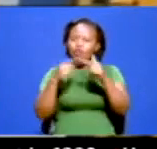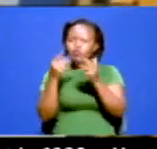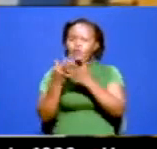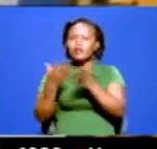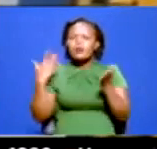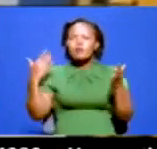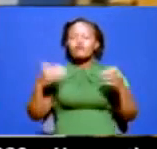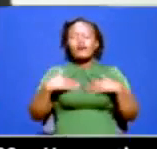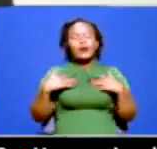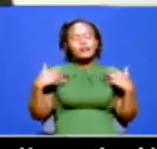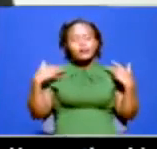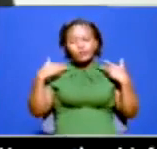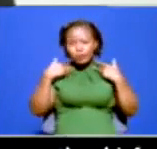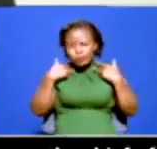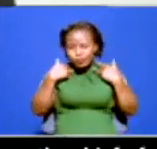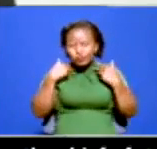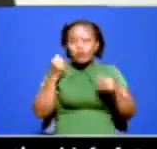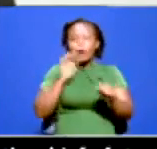years.